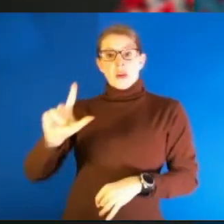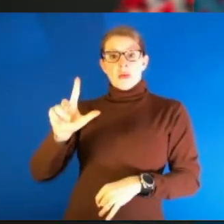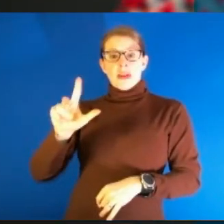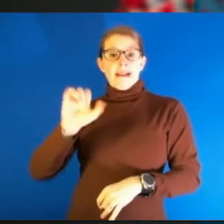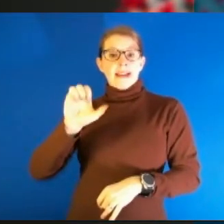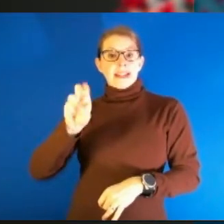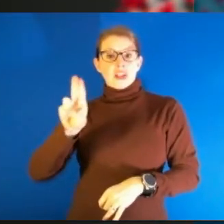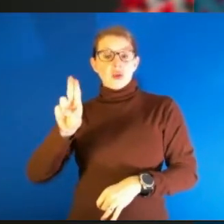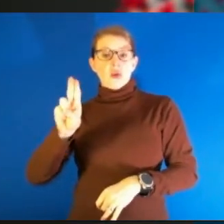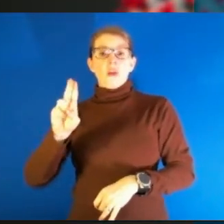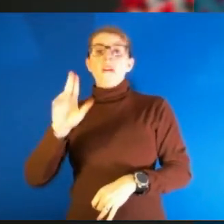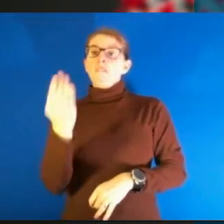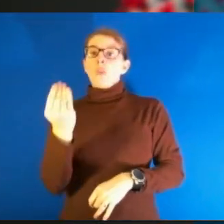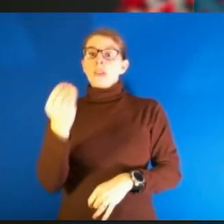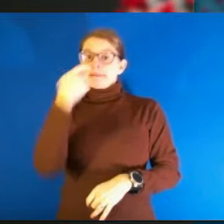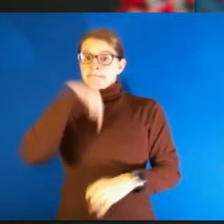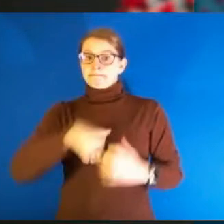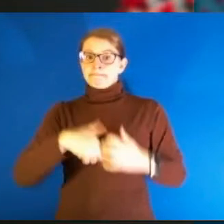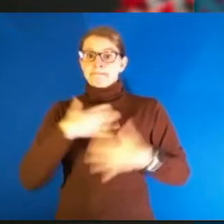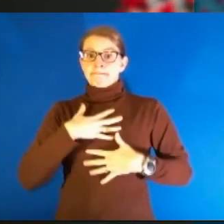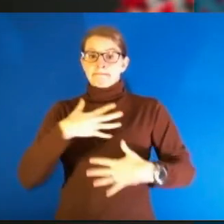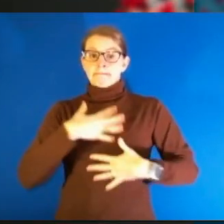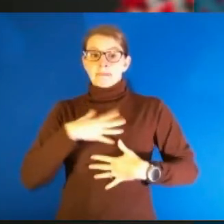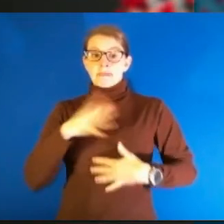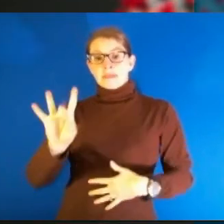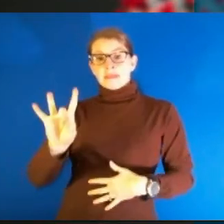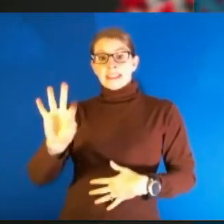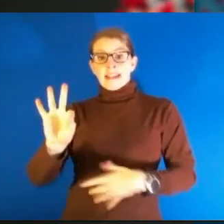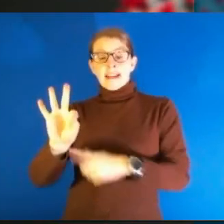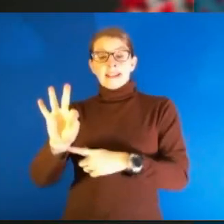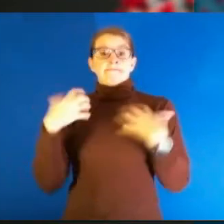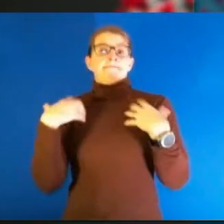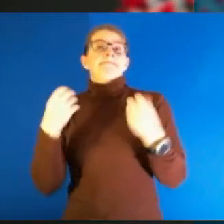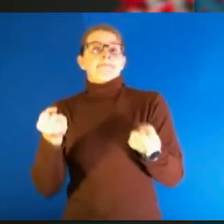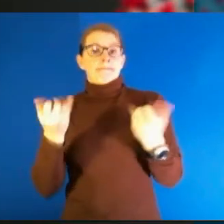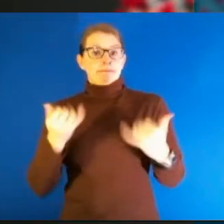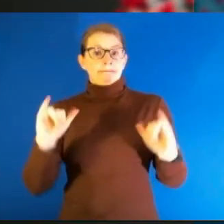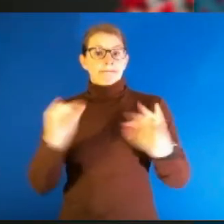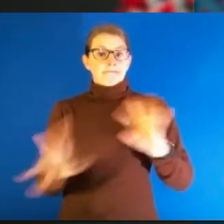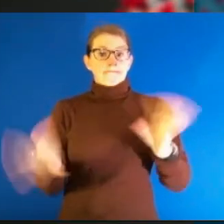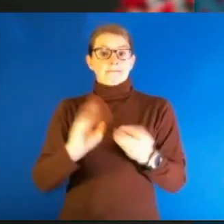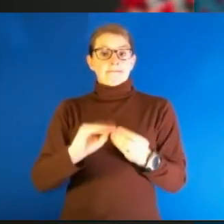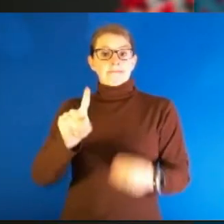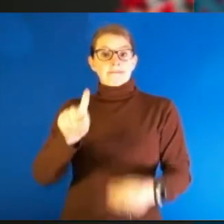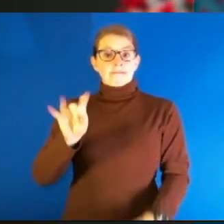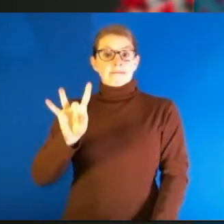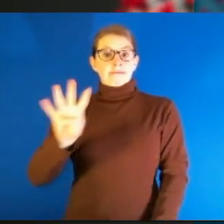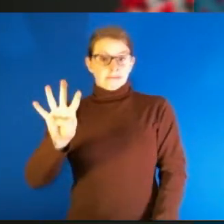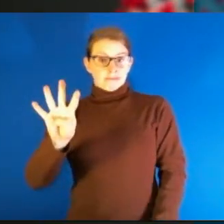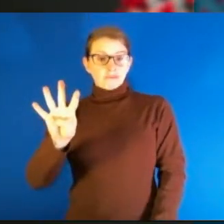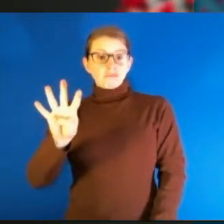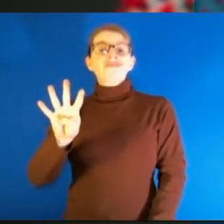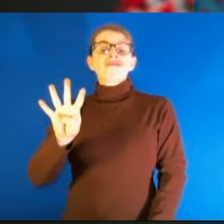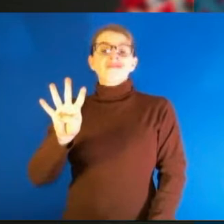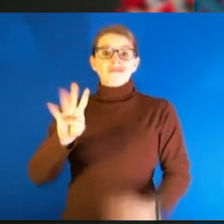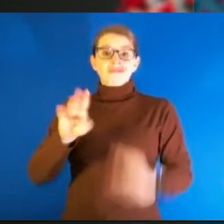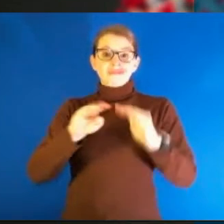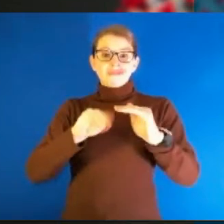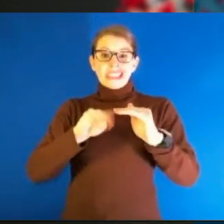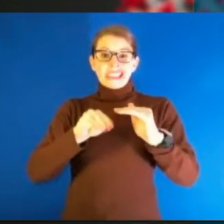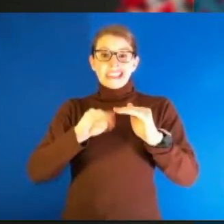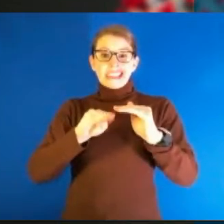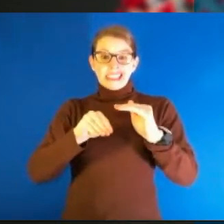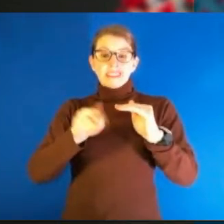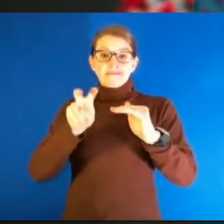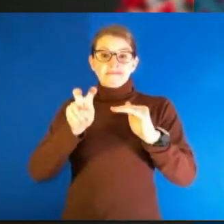on the ventilator, 89 additional patients in that recovery period, a total of 184. At least we are staying down, again, under